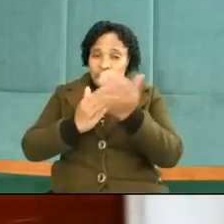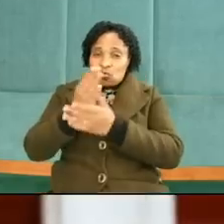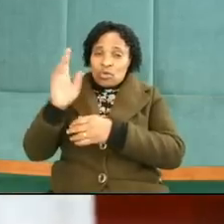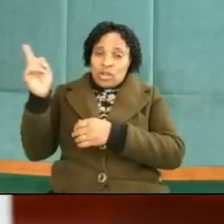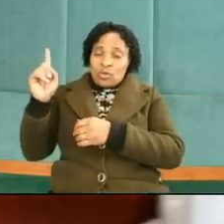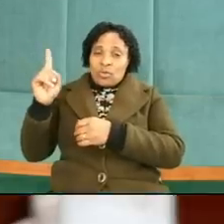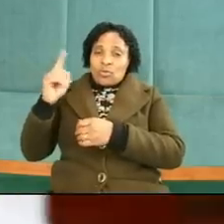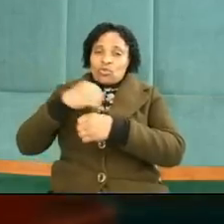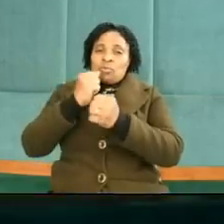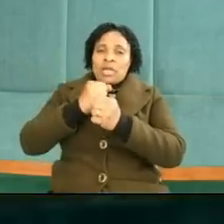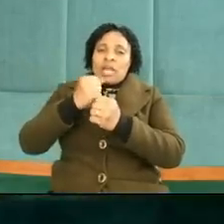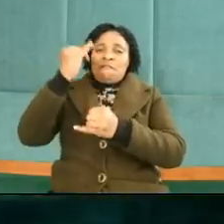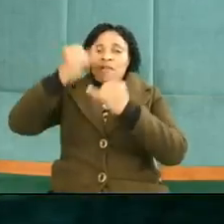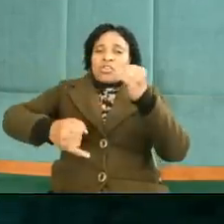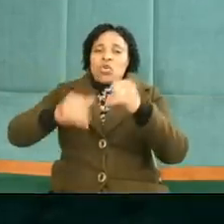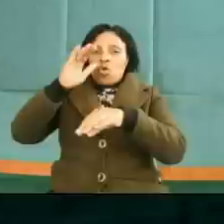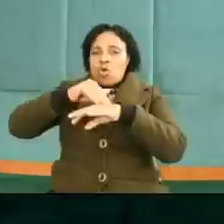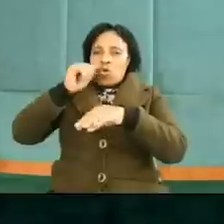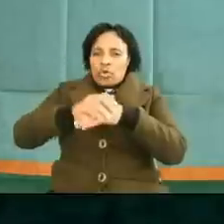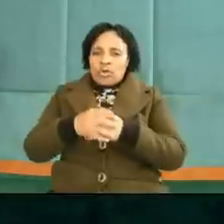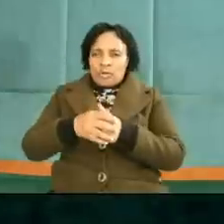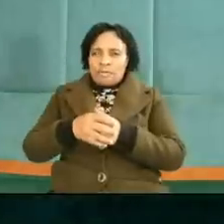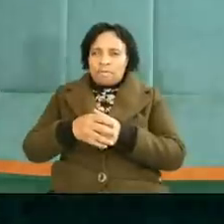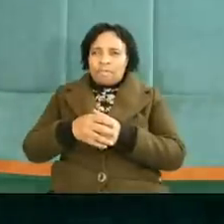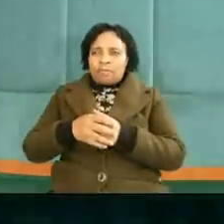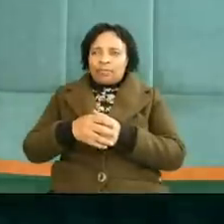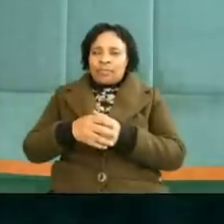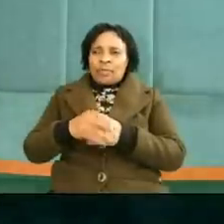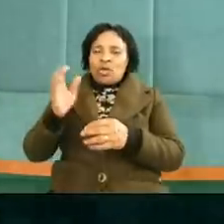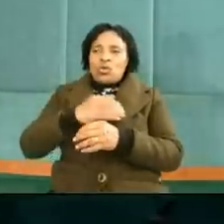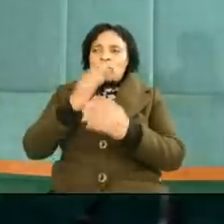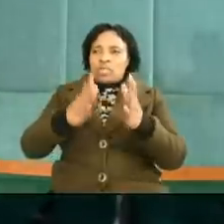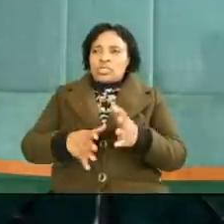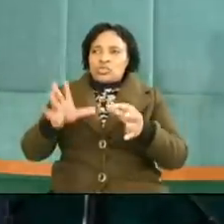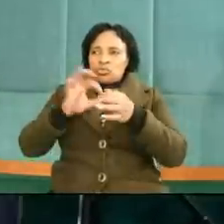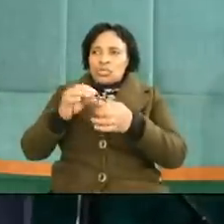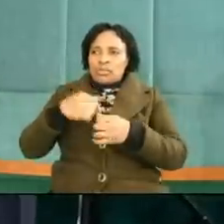to make the final call. I'm going to ask the choristers to join me.